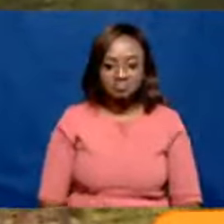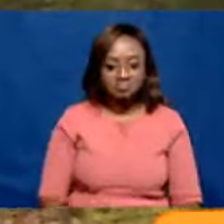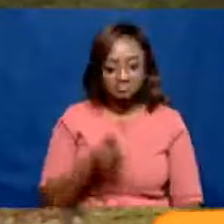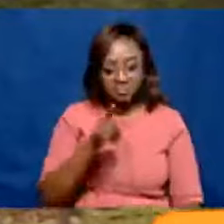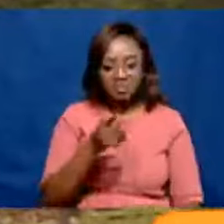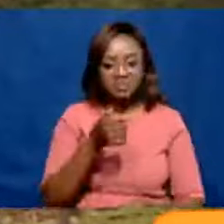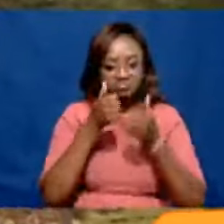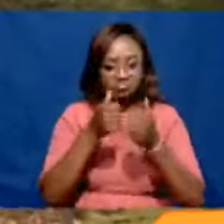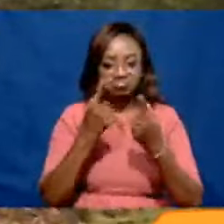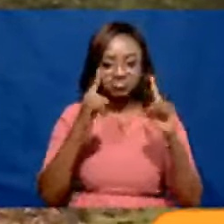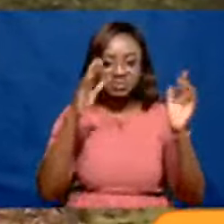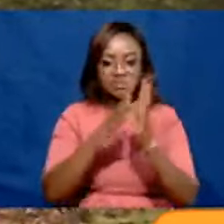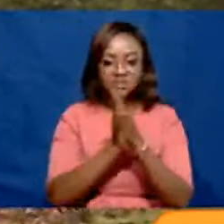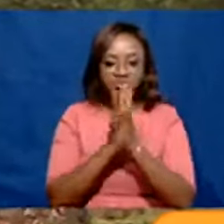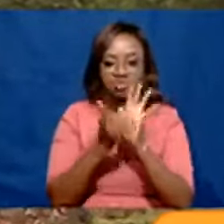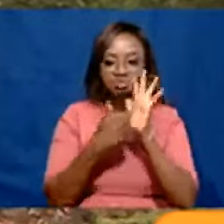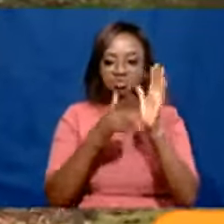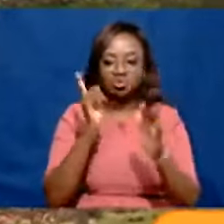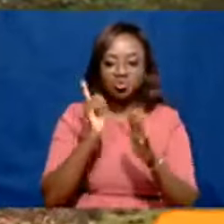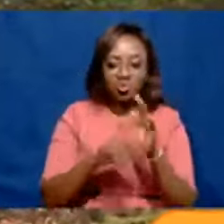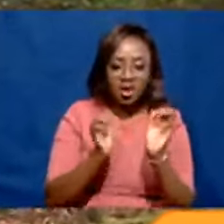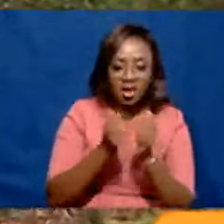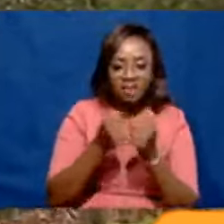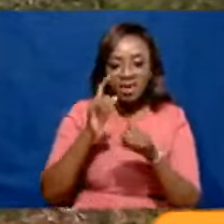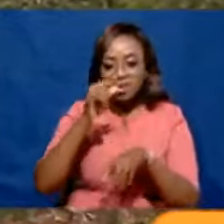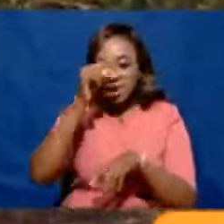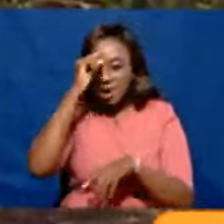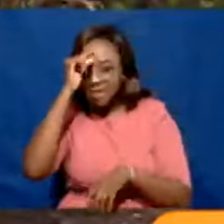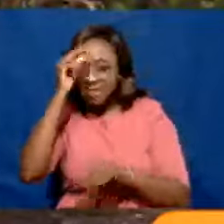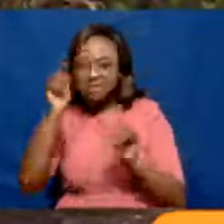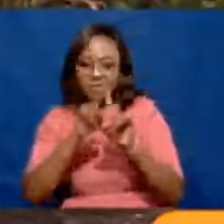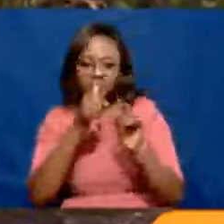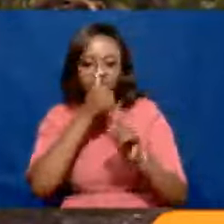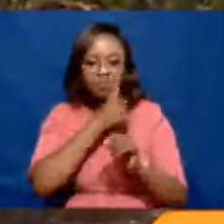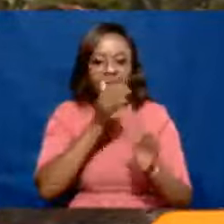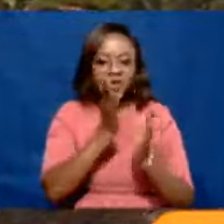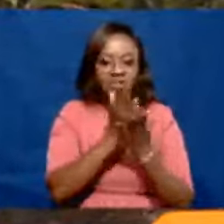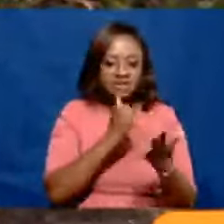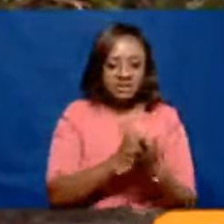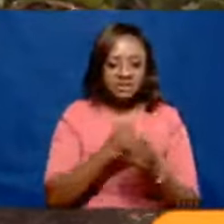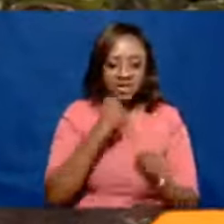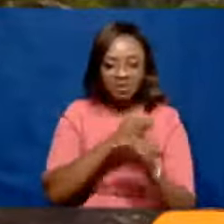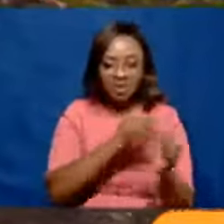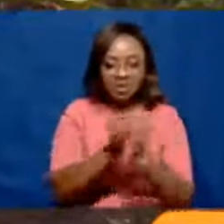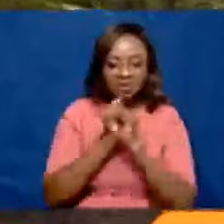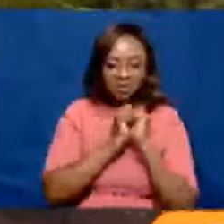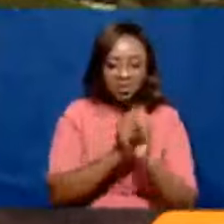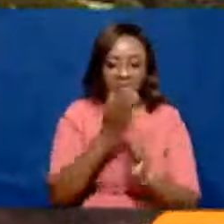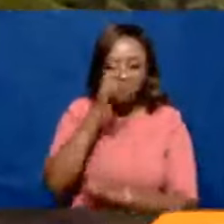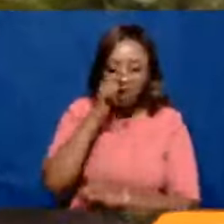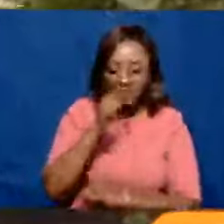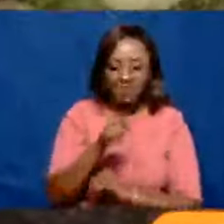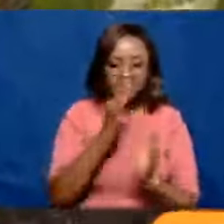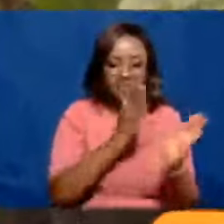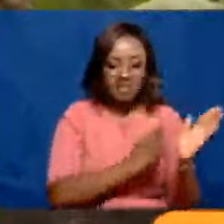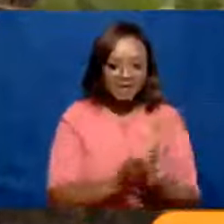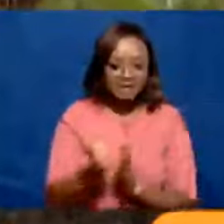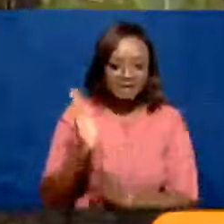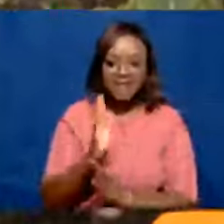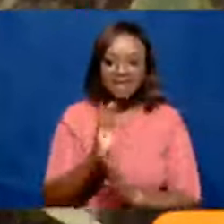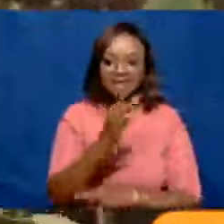happens when the government and the private sectors join forces. The innovative plan by Kenya Forest Service